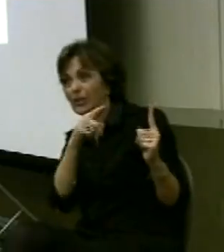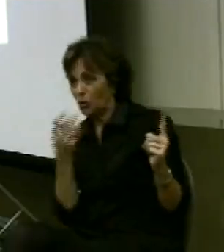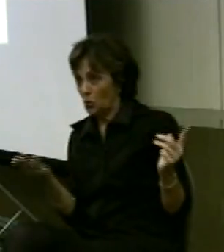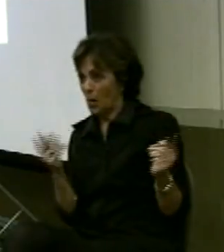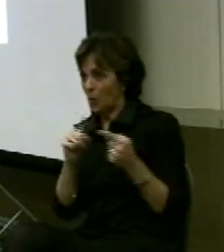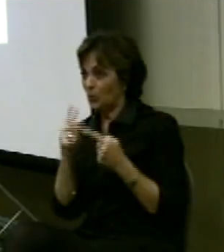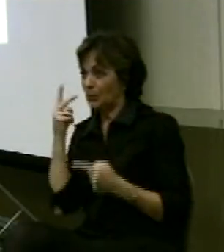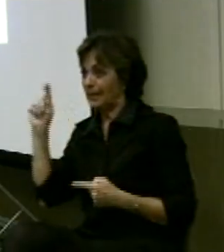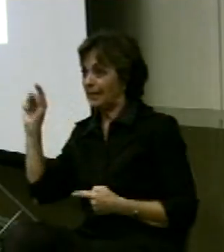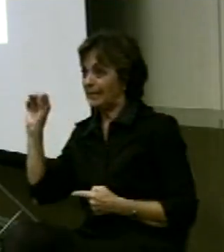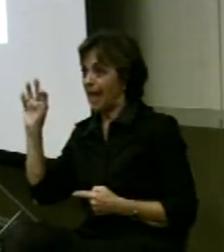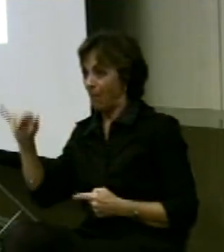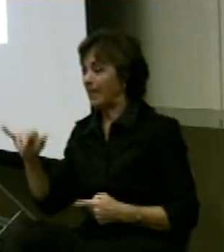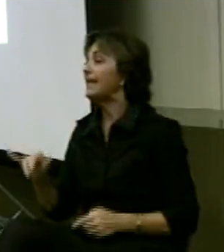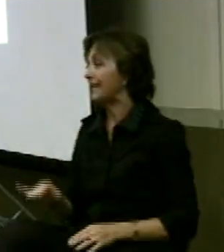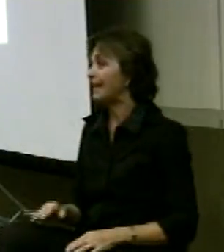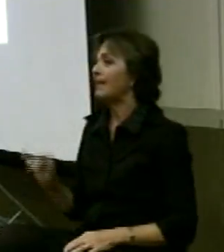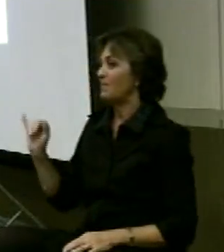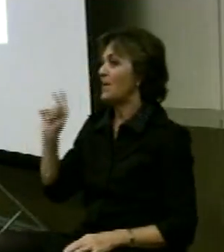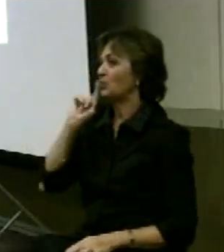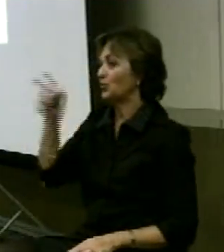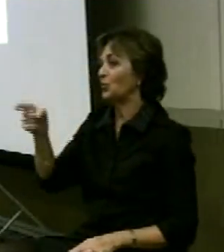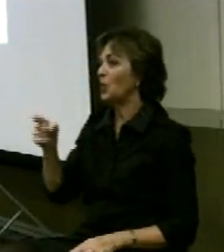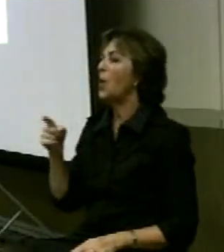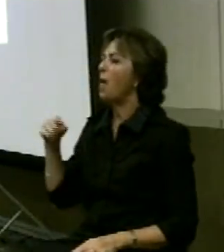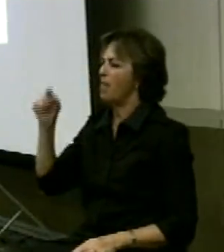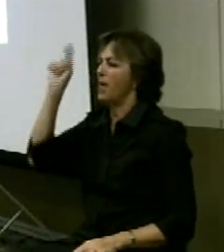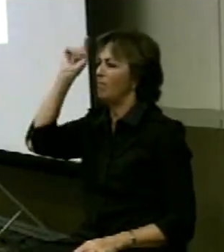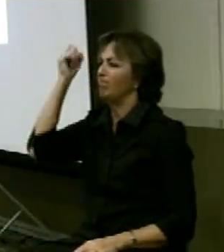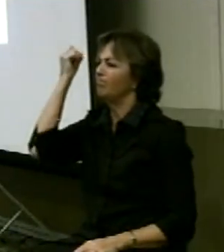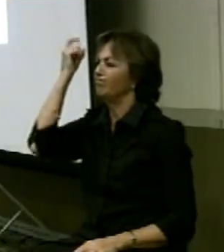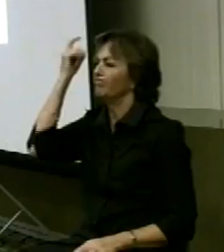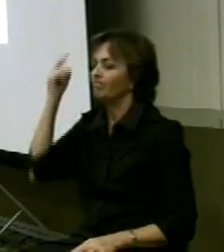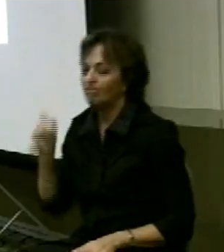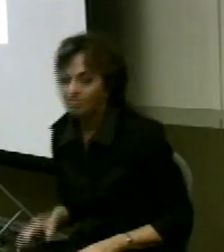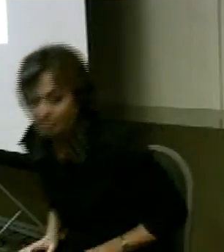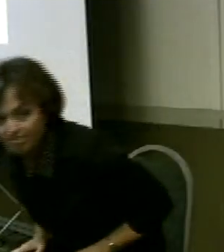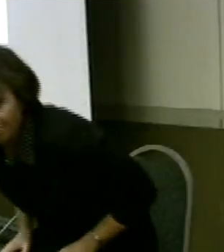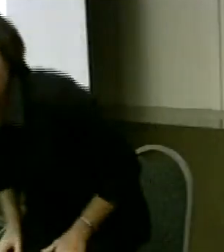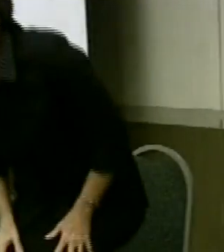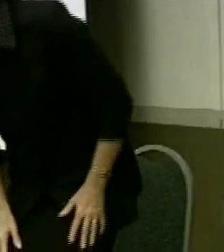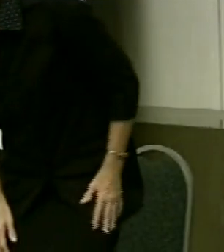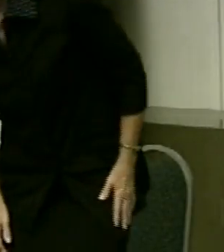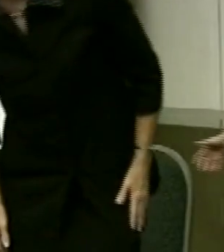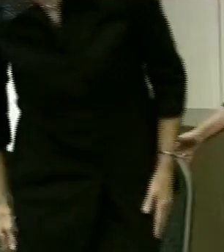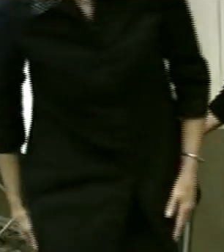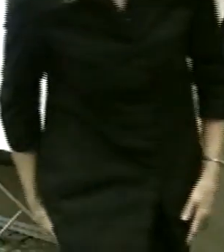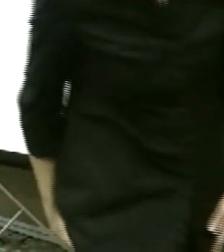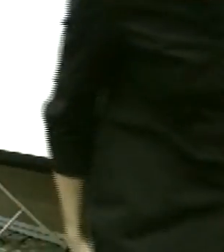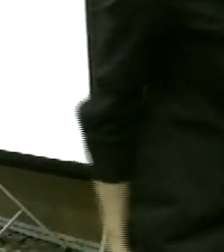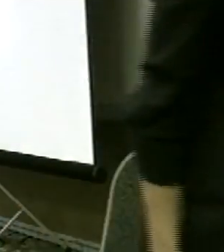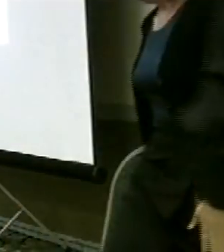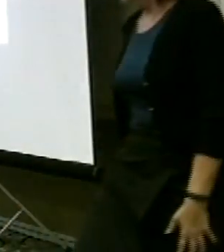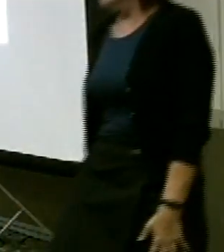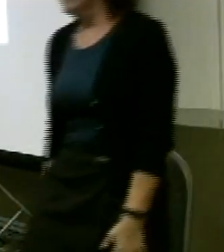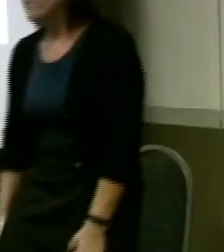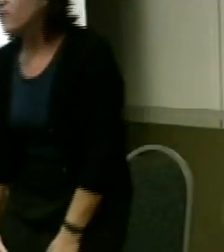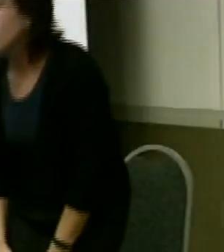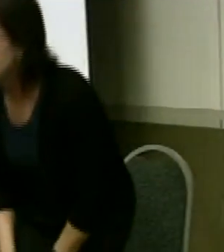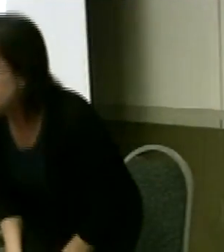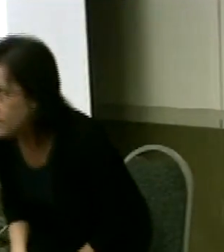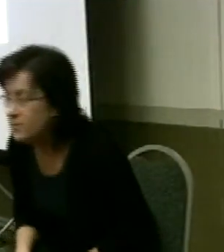we're doing. Yep, that's true. Our kids are on the ball, to say the least. We know what they're up to, and they know what we're up to.